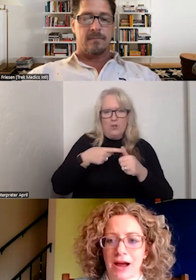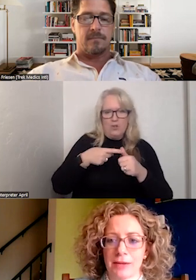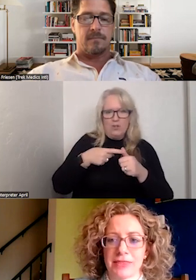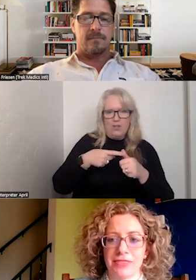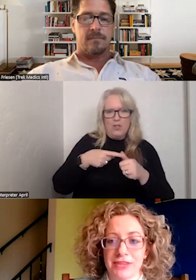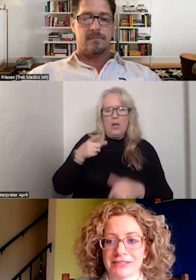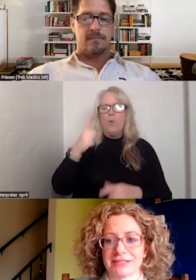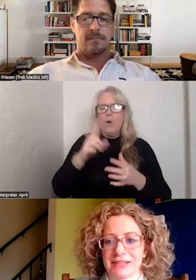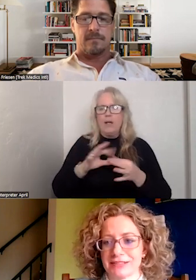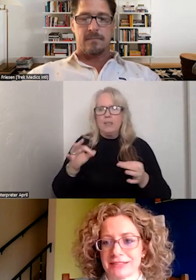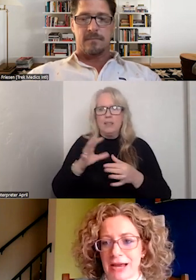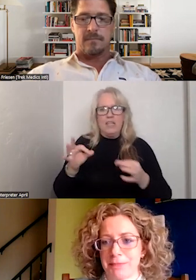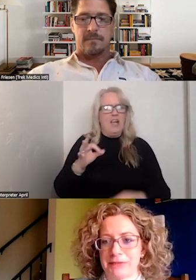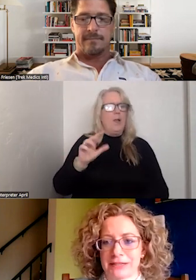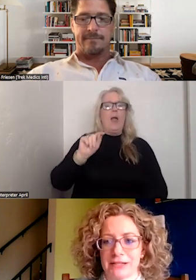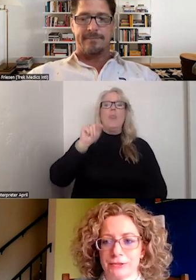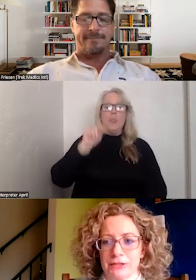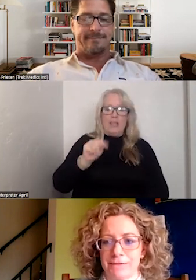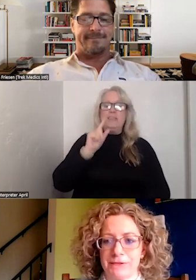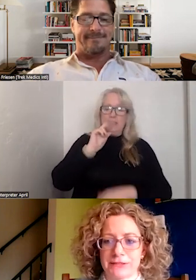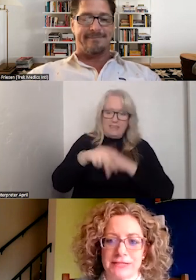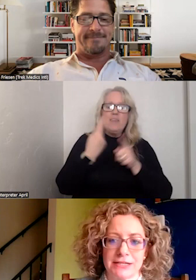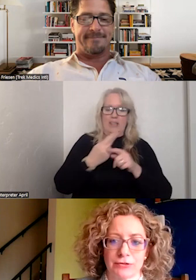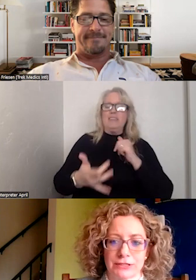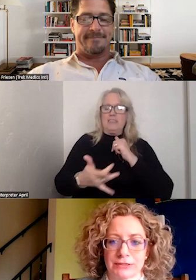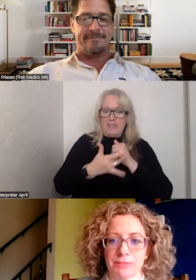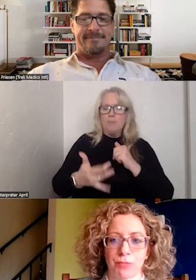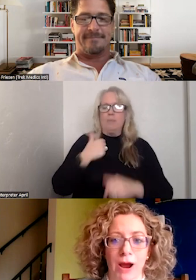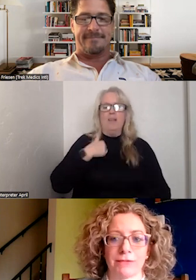makes the comment, this is the type of technology that fits the